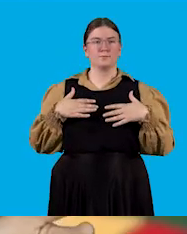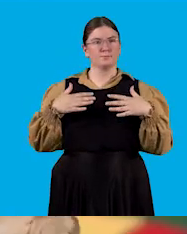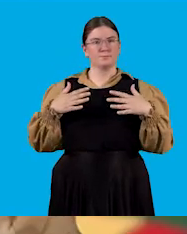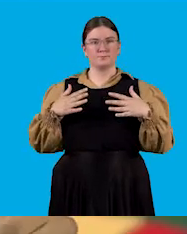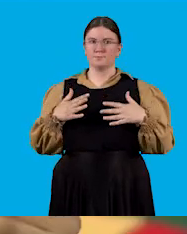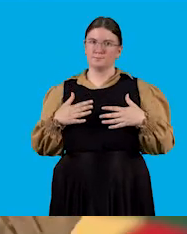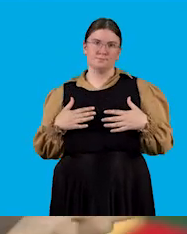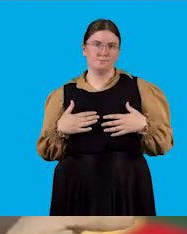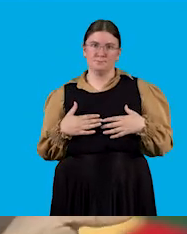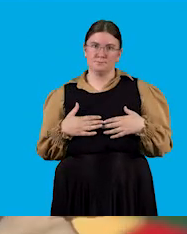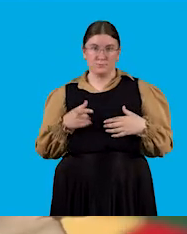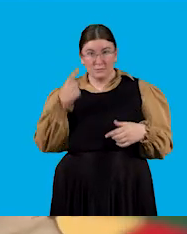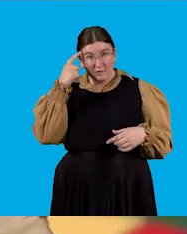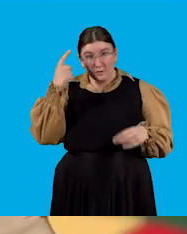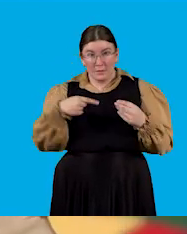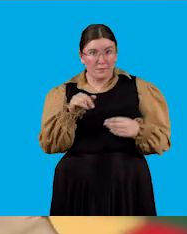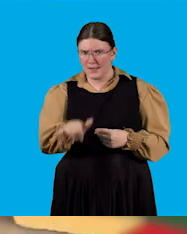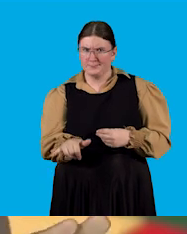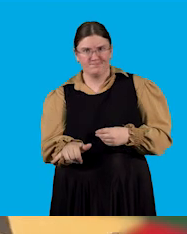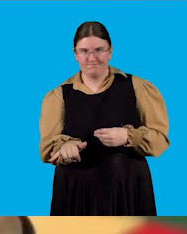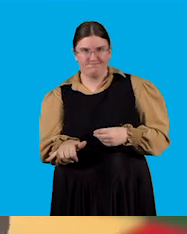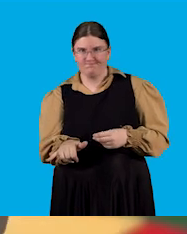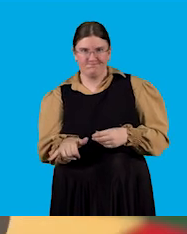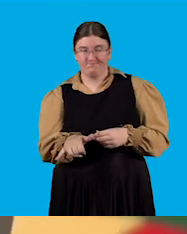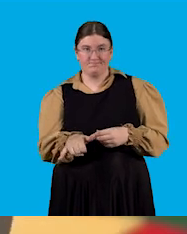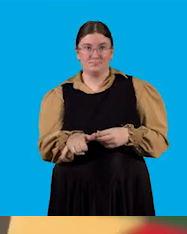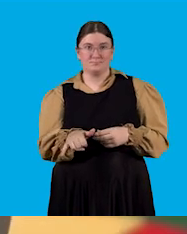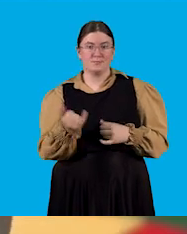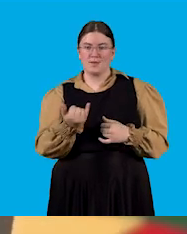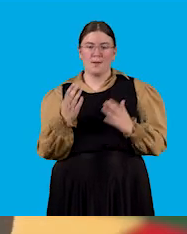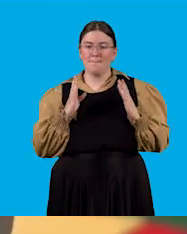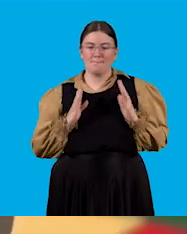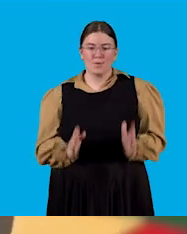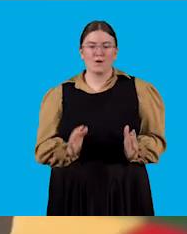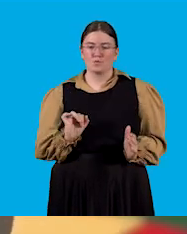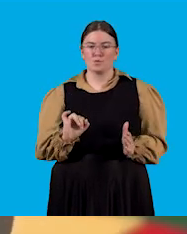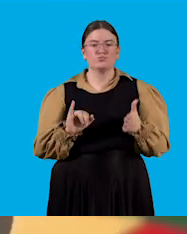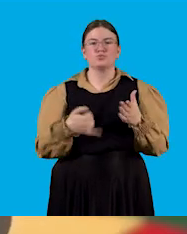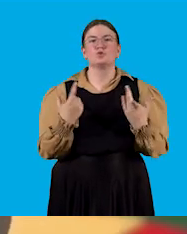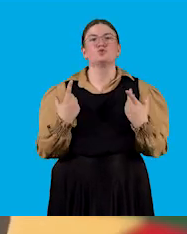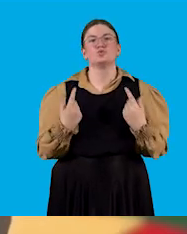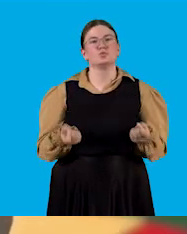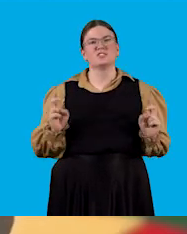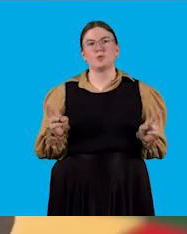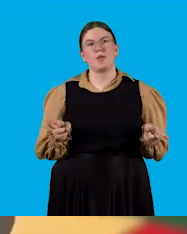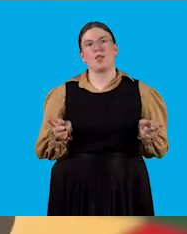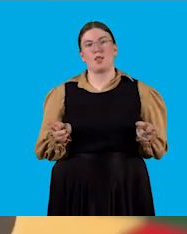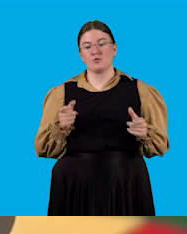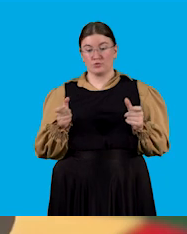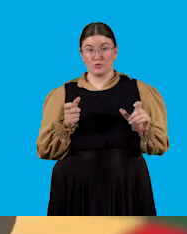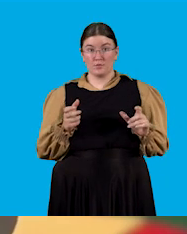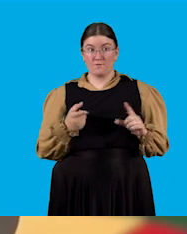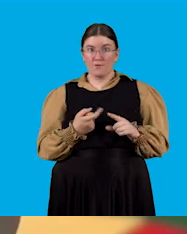oxygen and exhaling carbon dioxide. It is actually an involuntary activity that is controlled by your